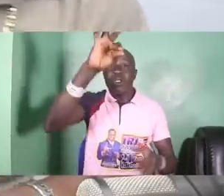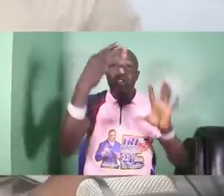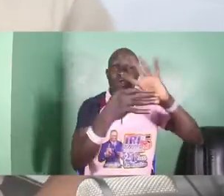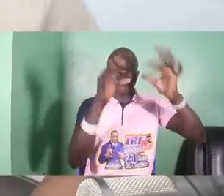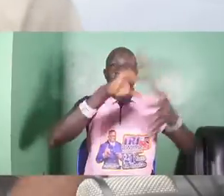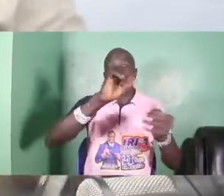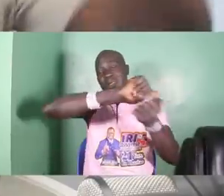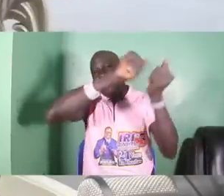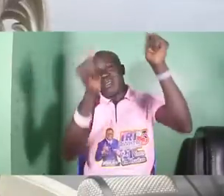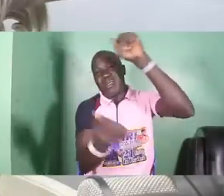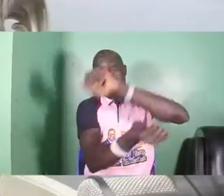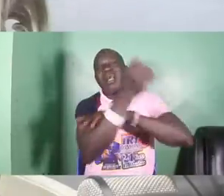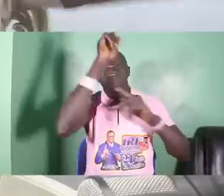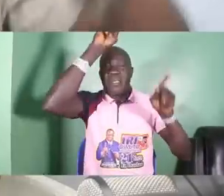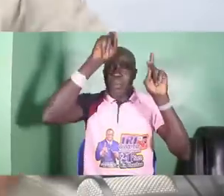changed.